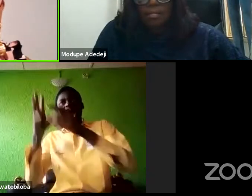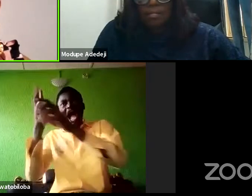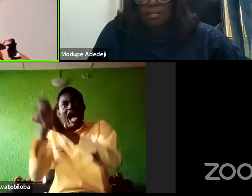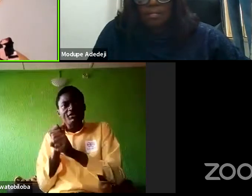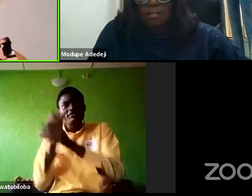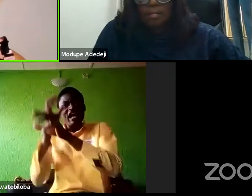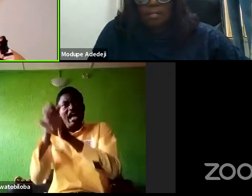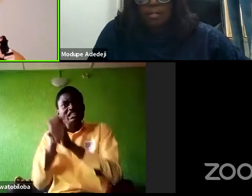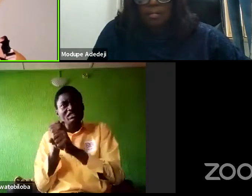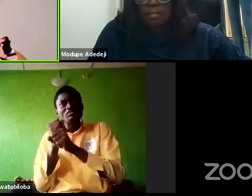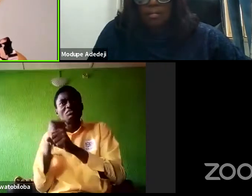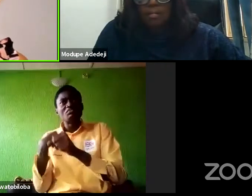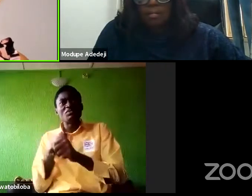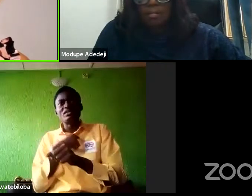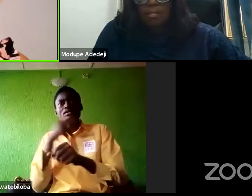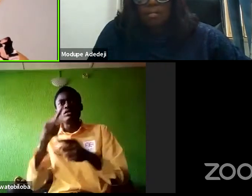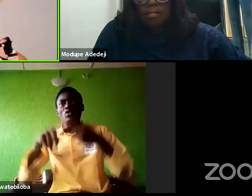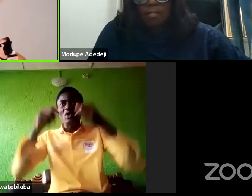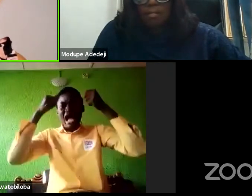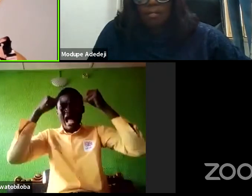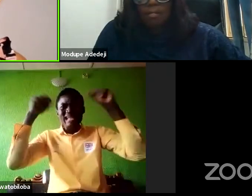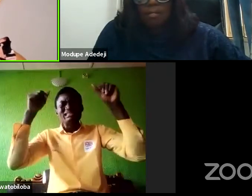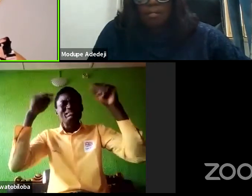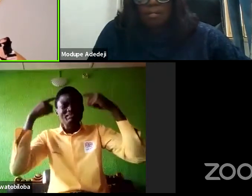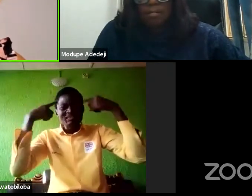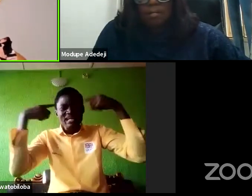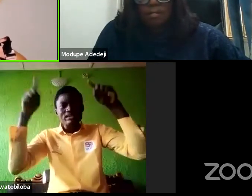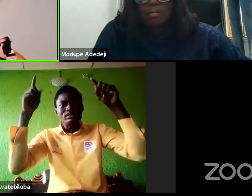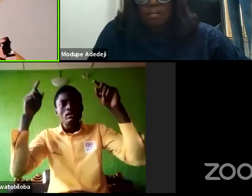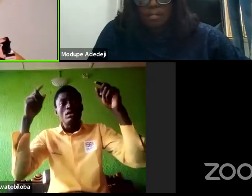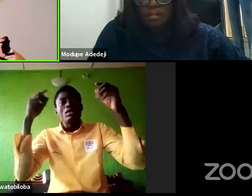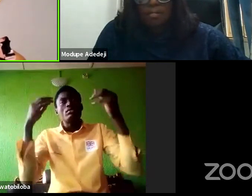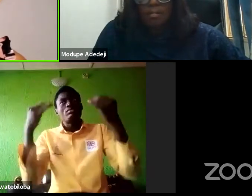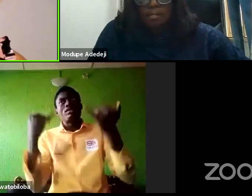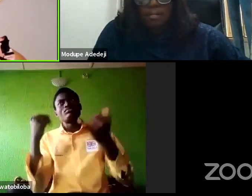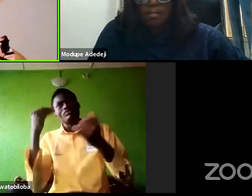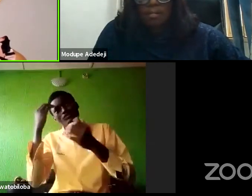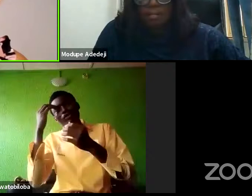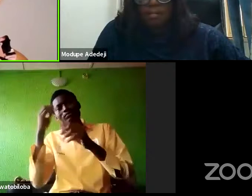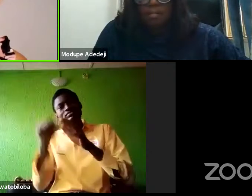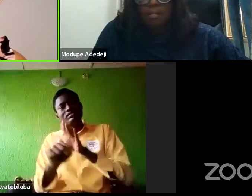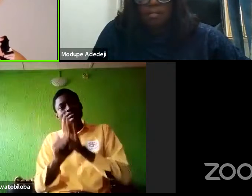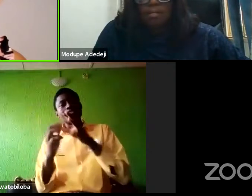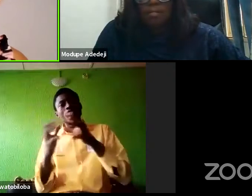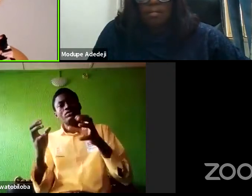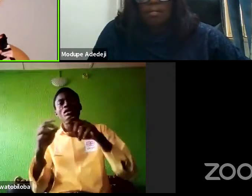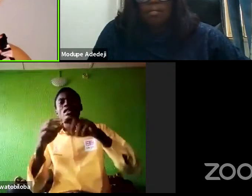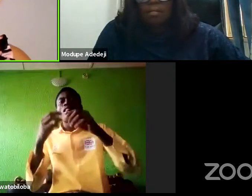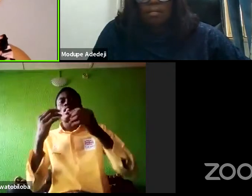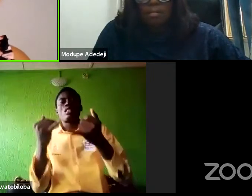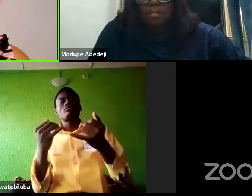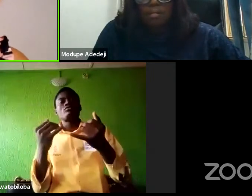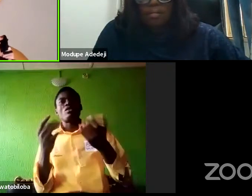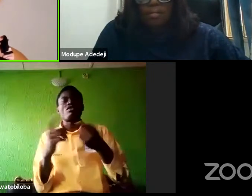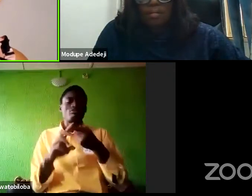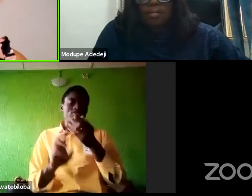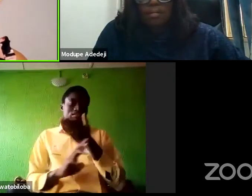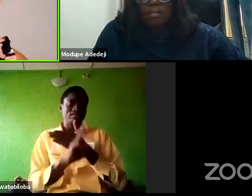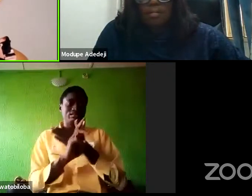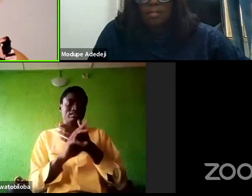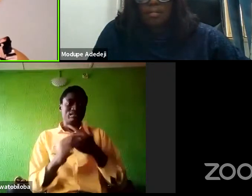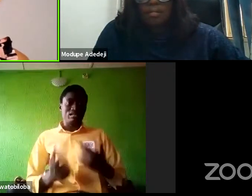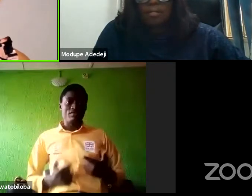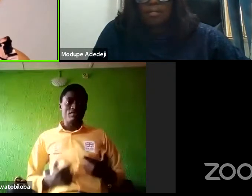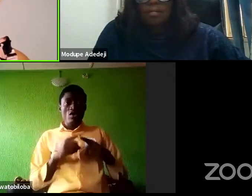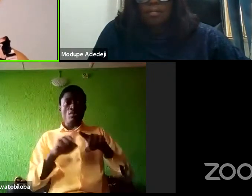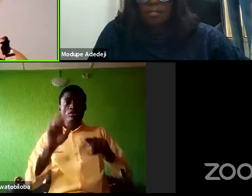taking care, doing school runs and all that. And you really want to accelerate life. And then your body is asking for help because